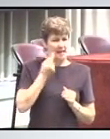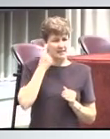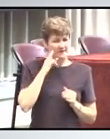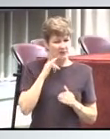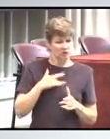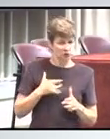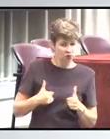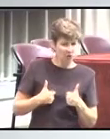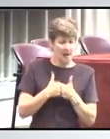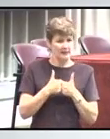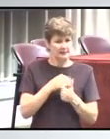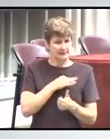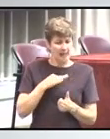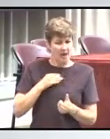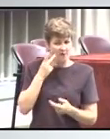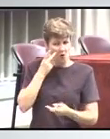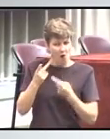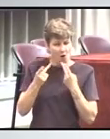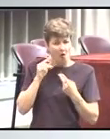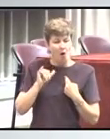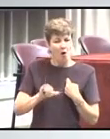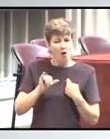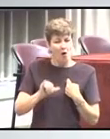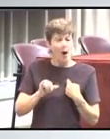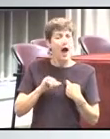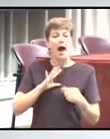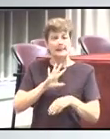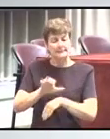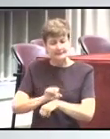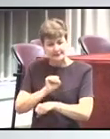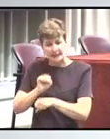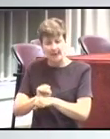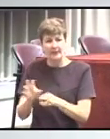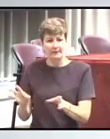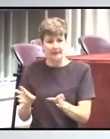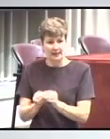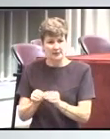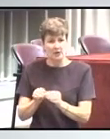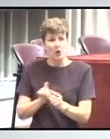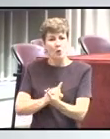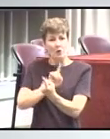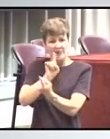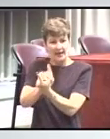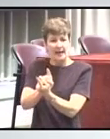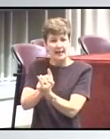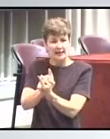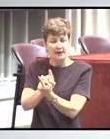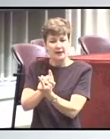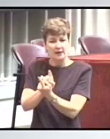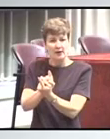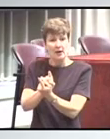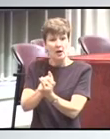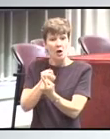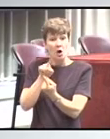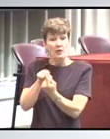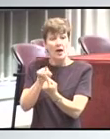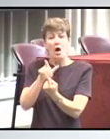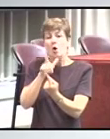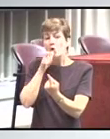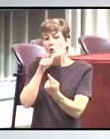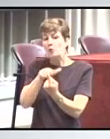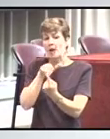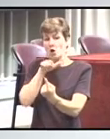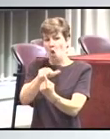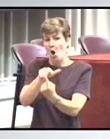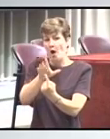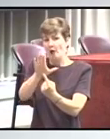challenges that the staff were experiencing, I set up meetings with individuals who we get interpreters through, so that we